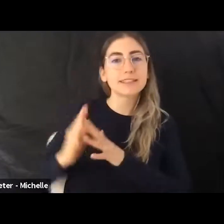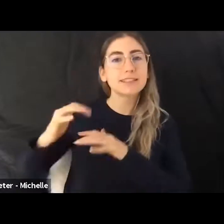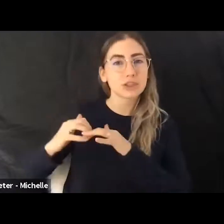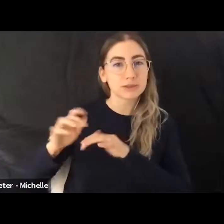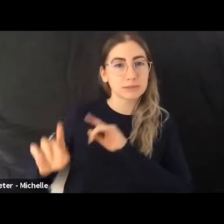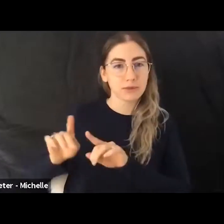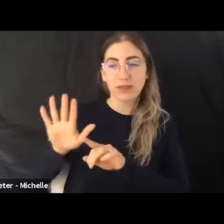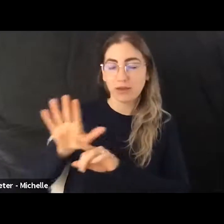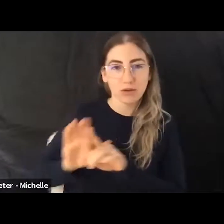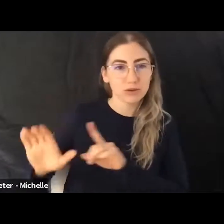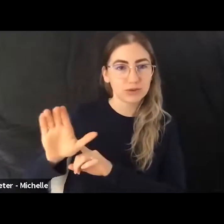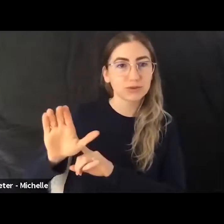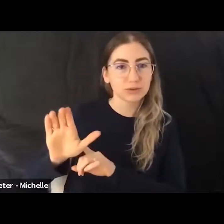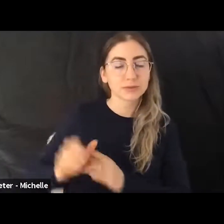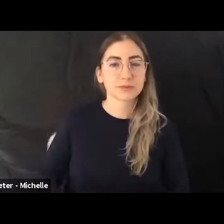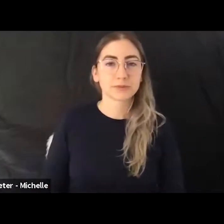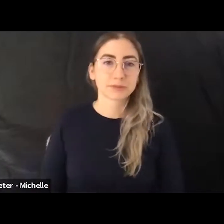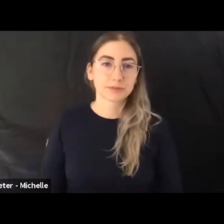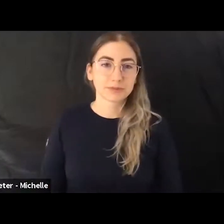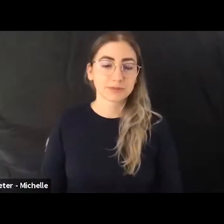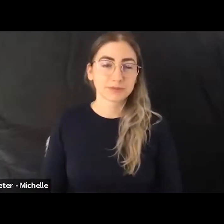their cultures.